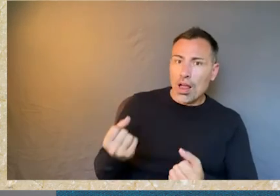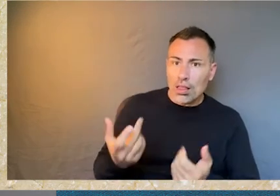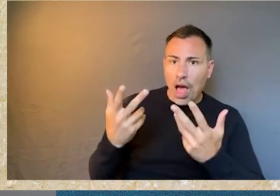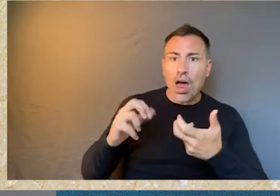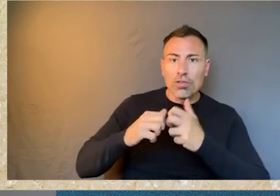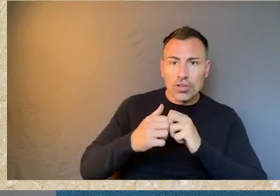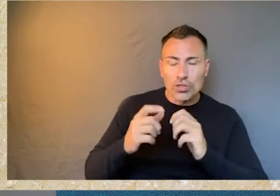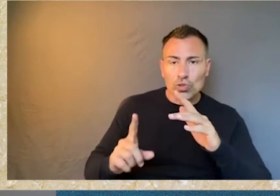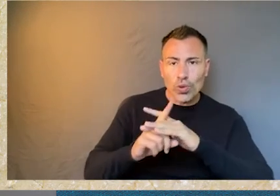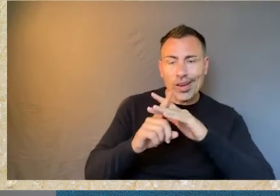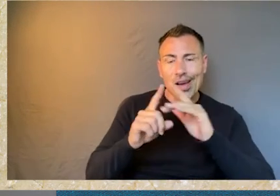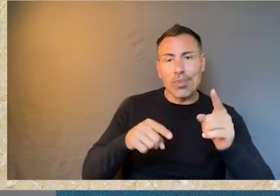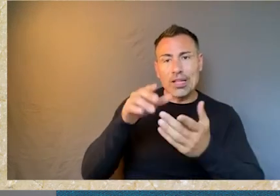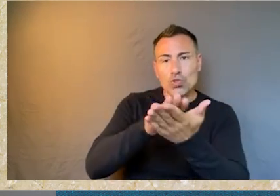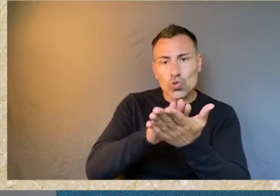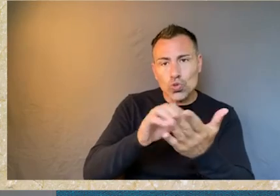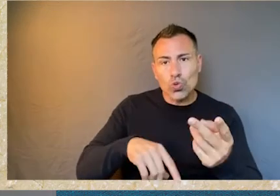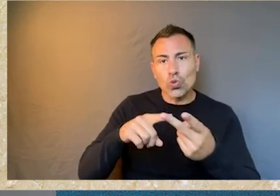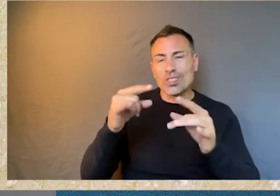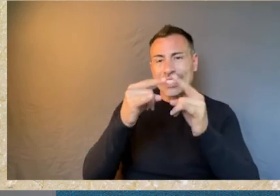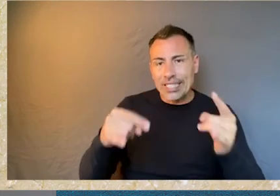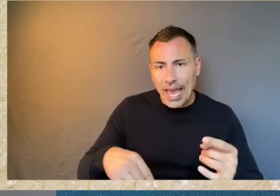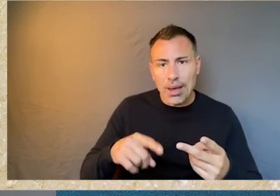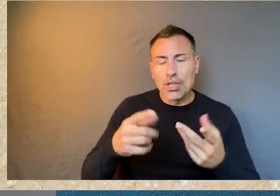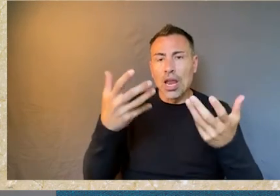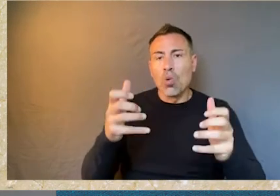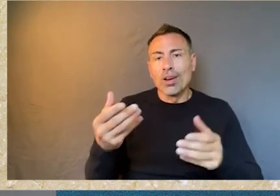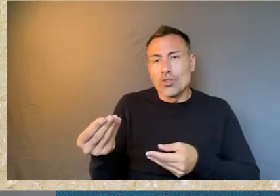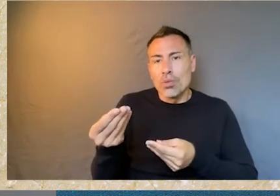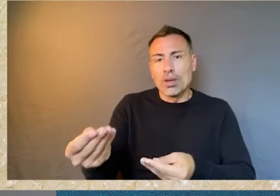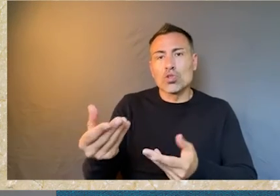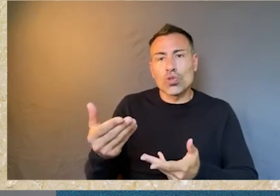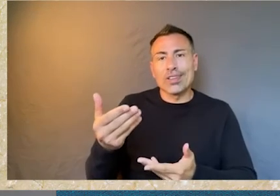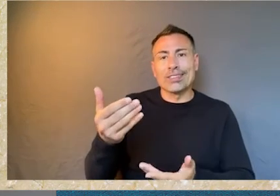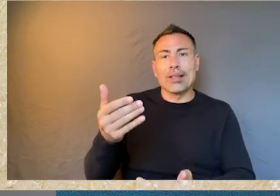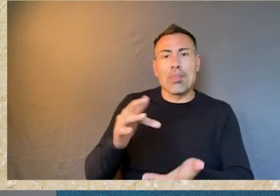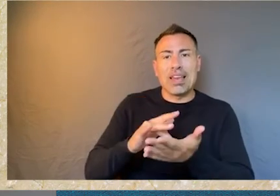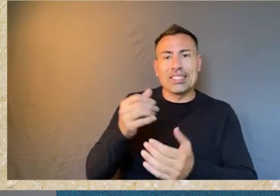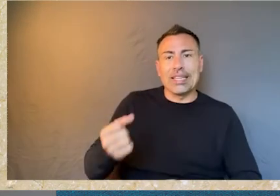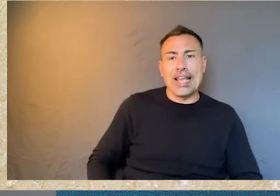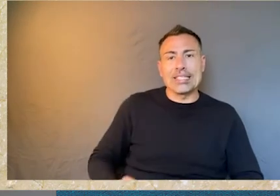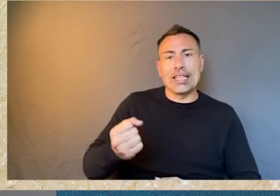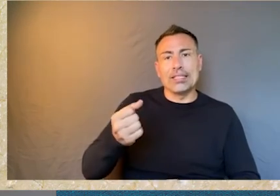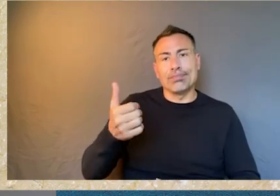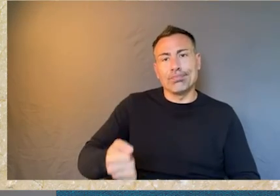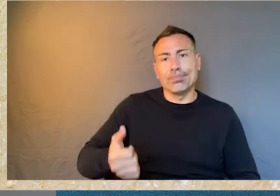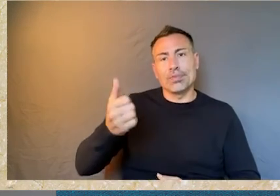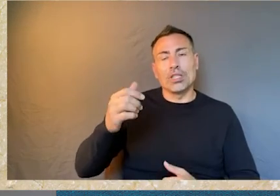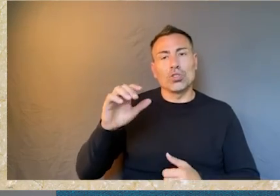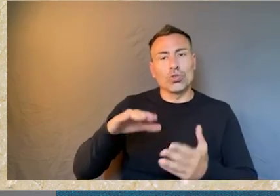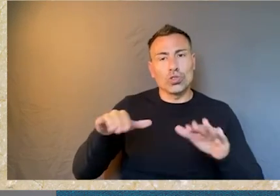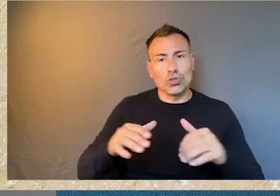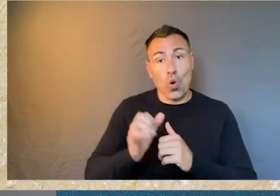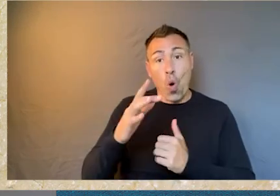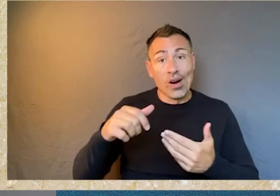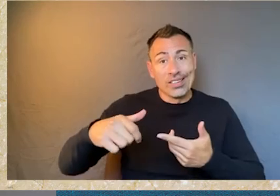and facilities not wanting to have to administer insulin to children or test their blood level. And we've actually had to go